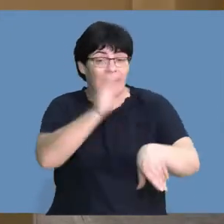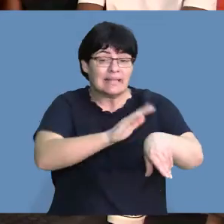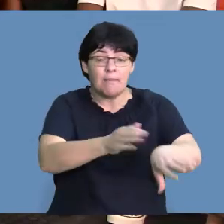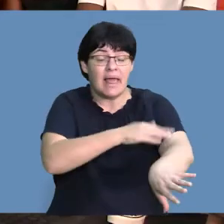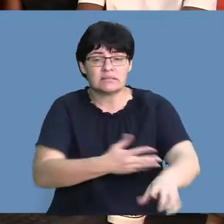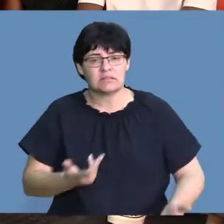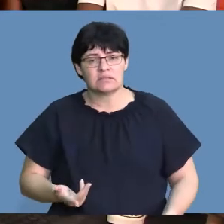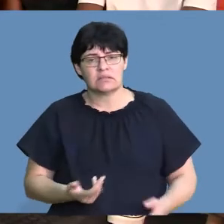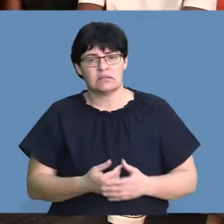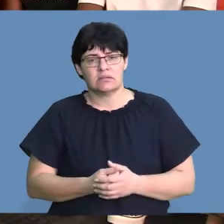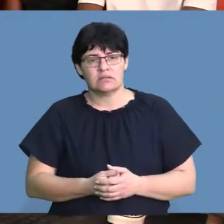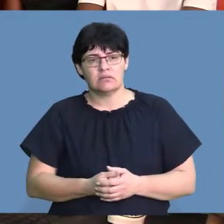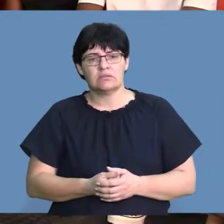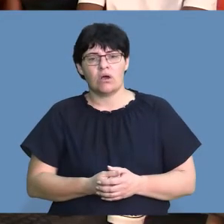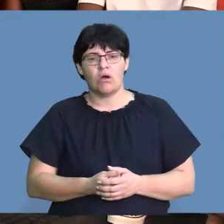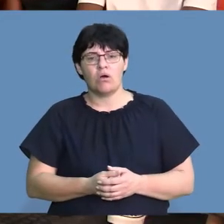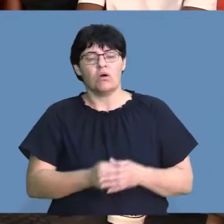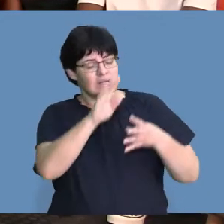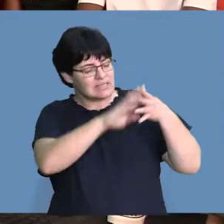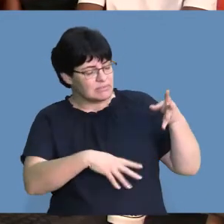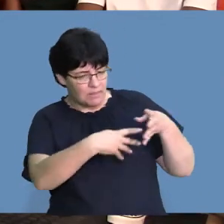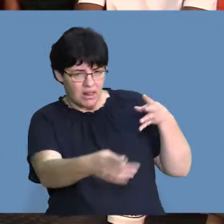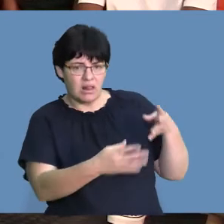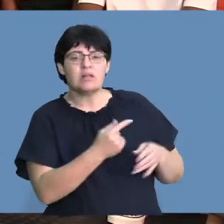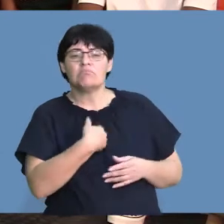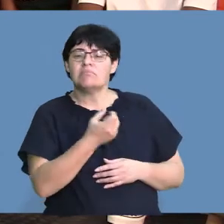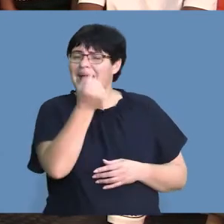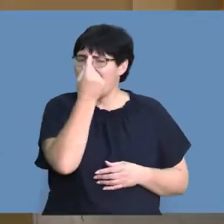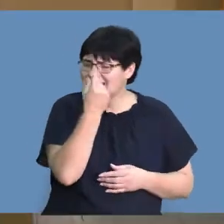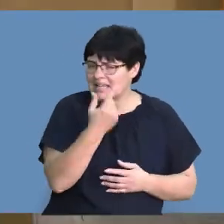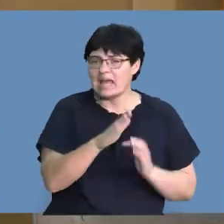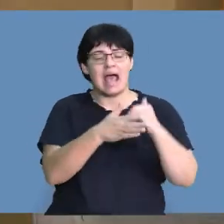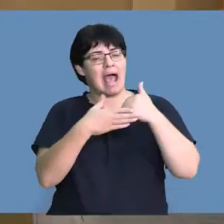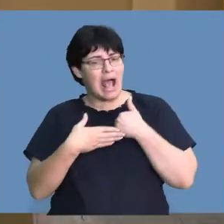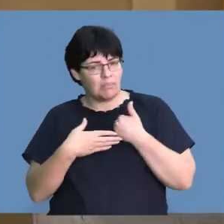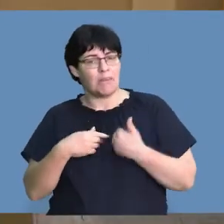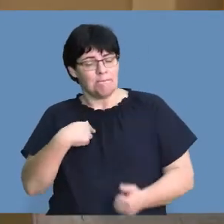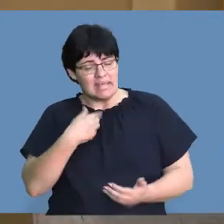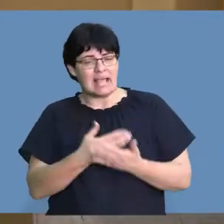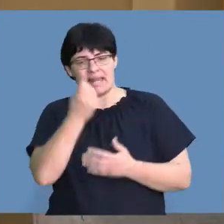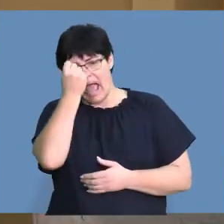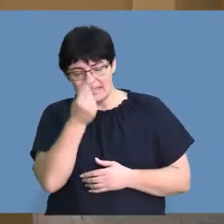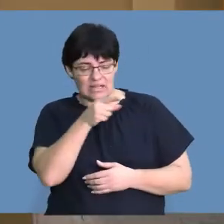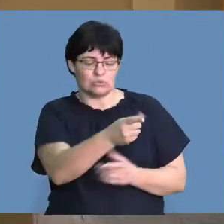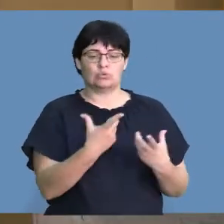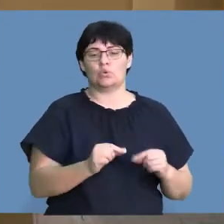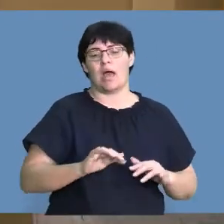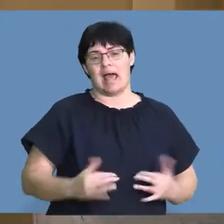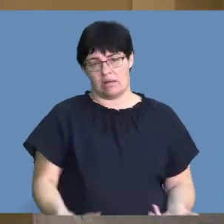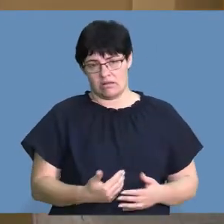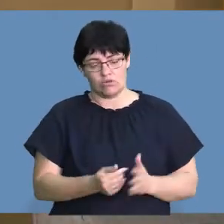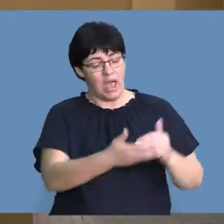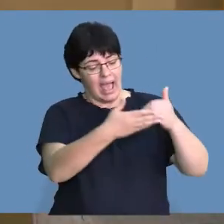time? Say, please show me your timetable so that I can understand. Help me understand. Parents, use the